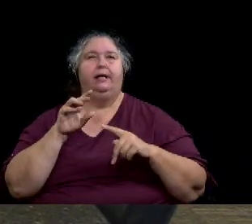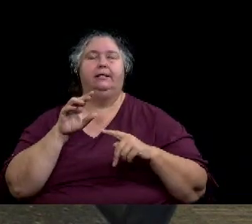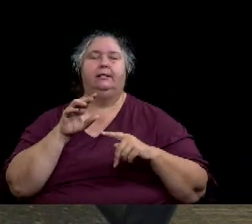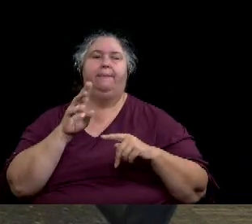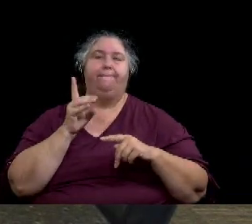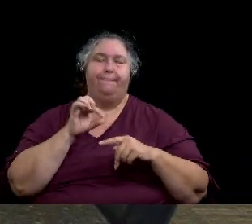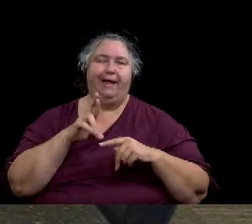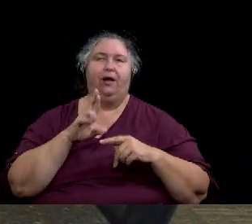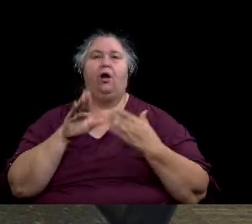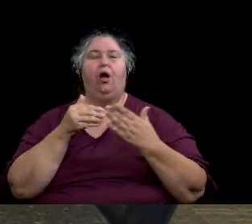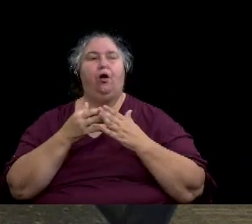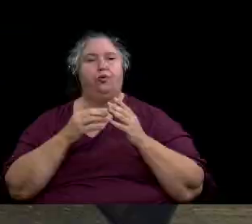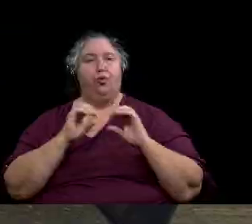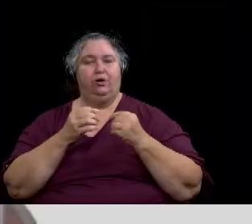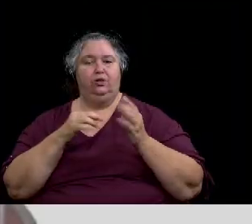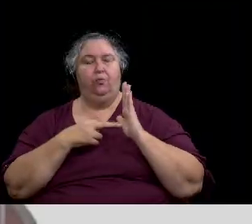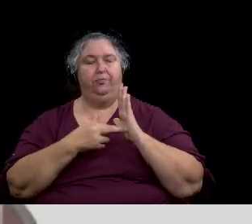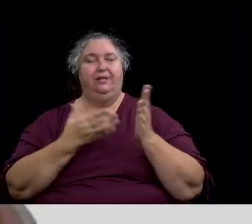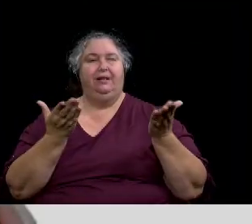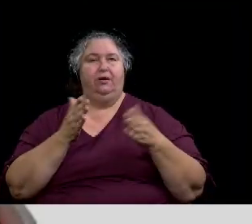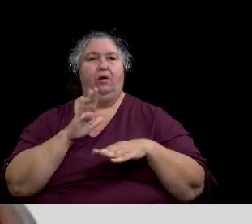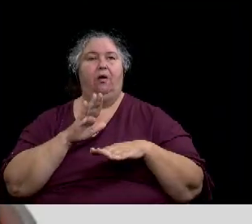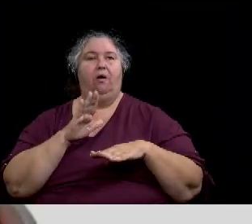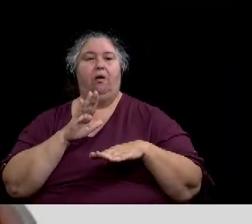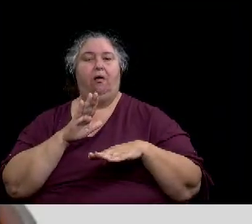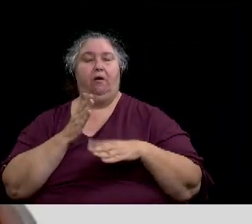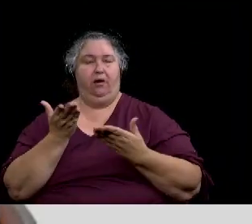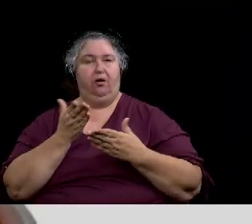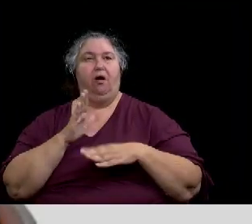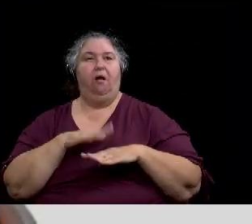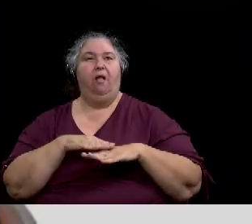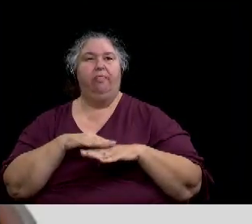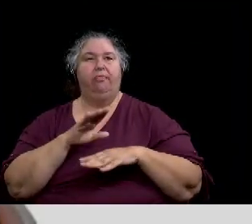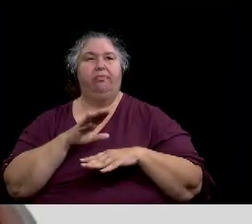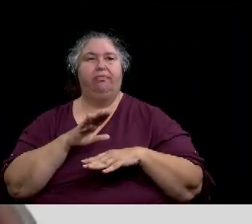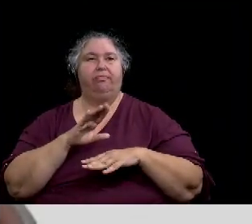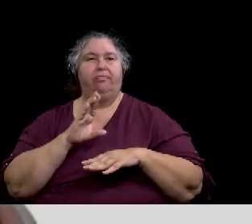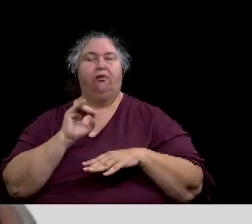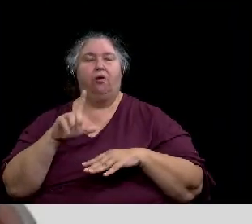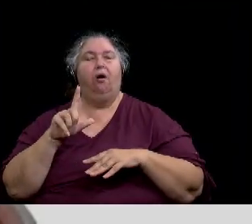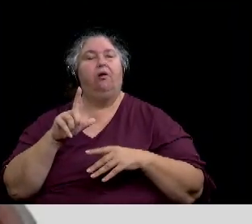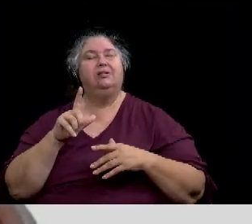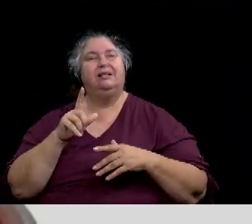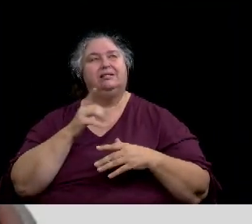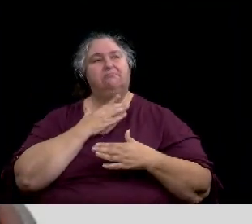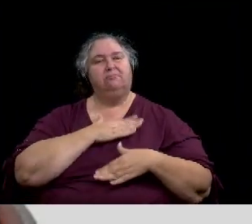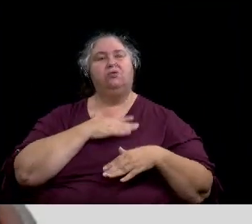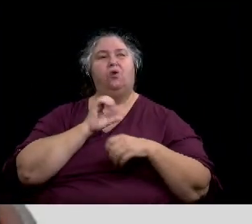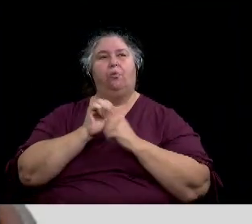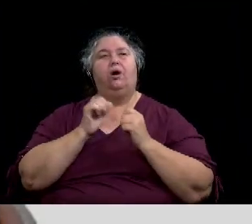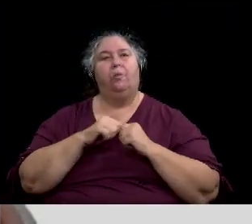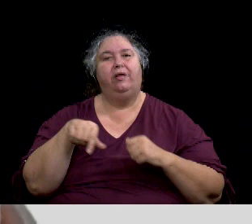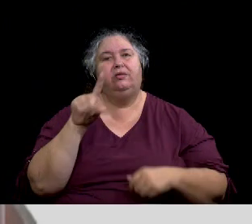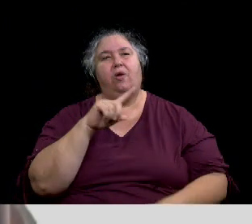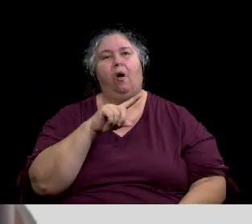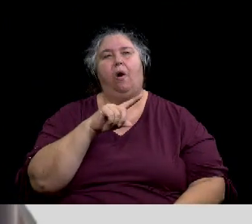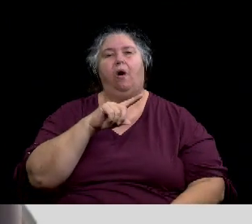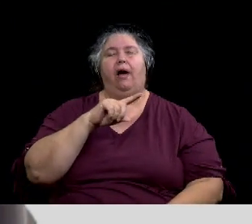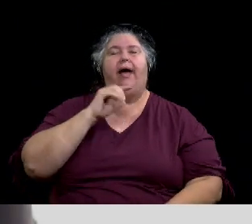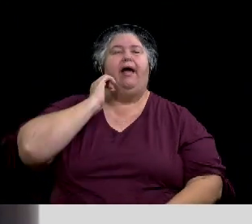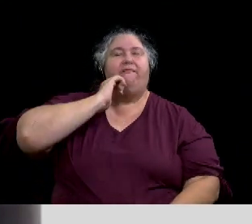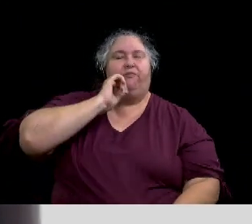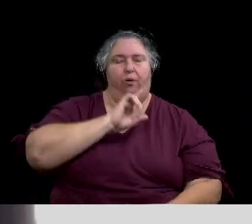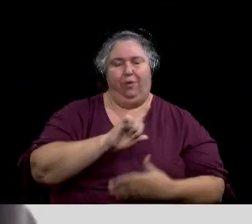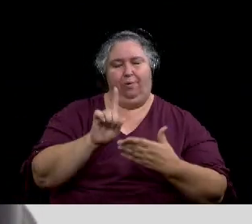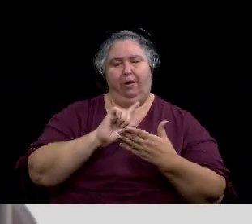organizations that are represented on this call. It has been a pleasure working with all of you guys week to week on this